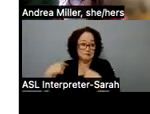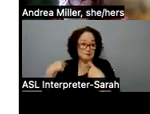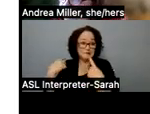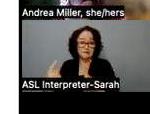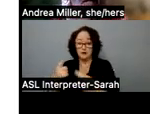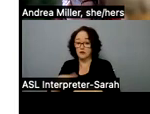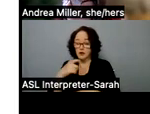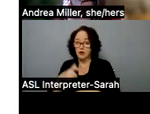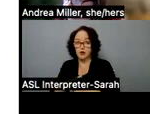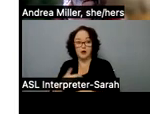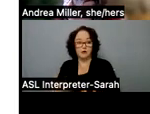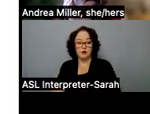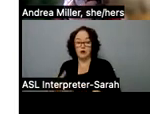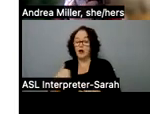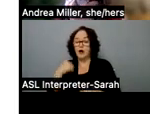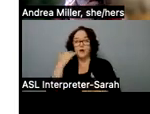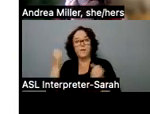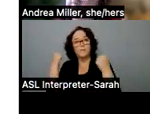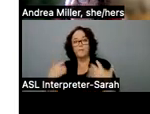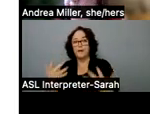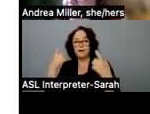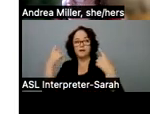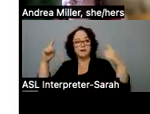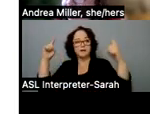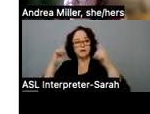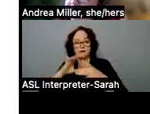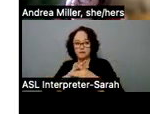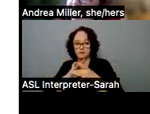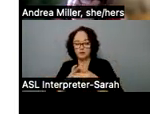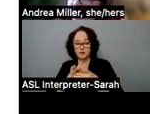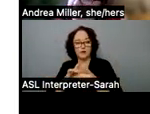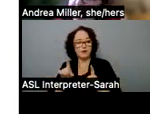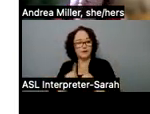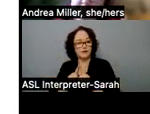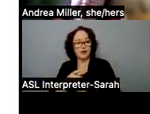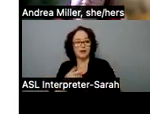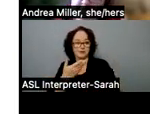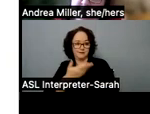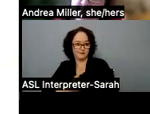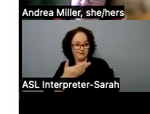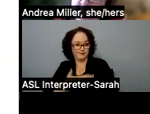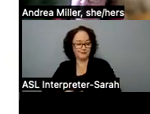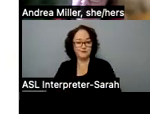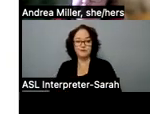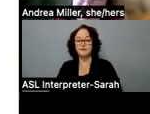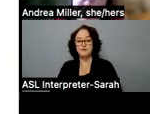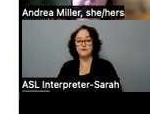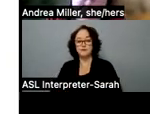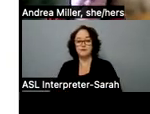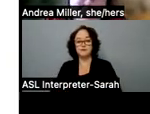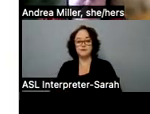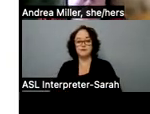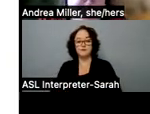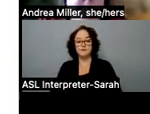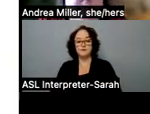so many success stories like hers. And it's always good, to